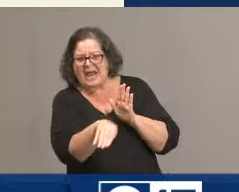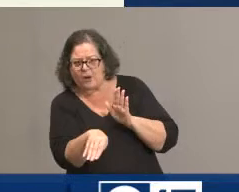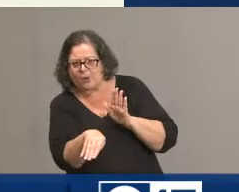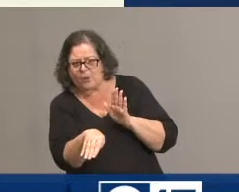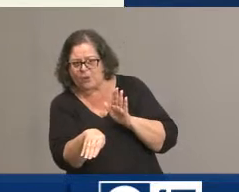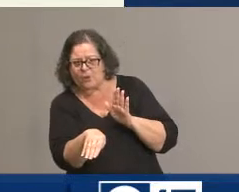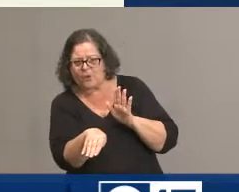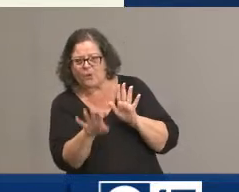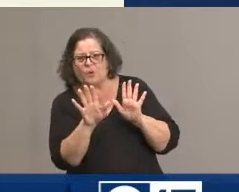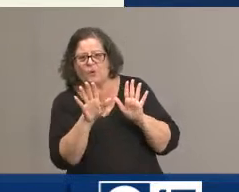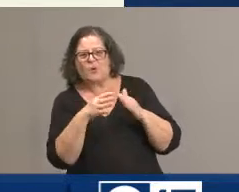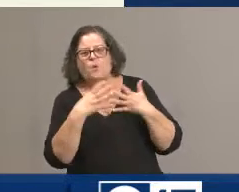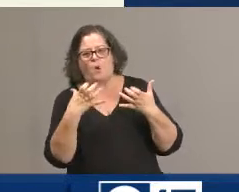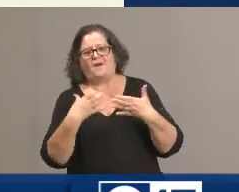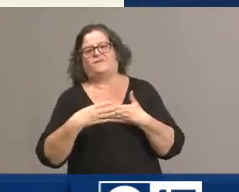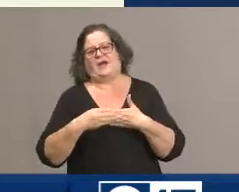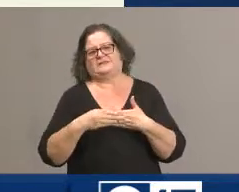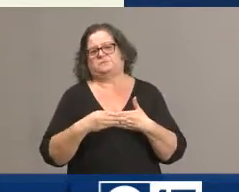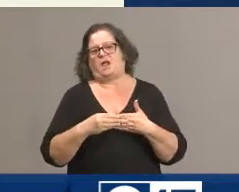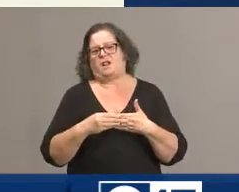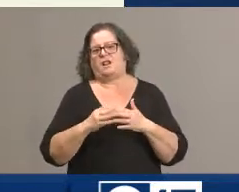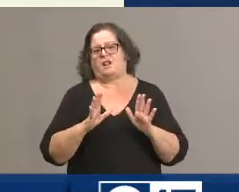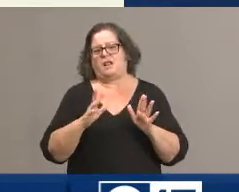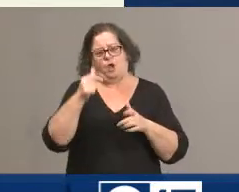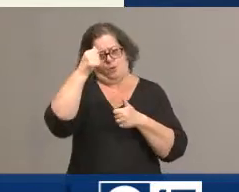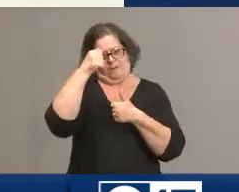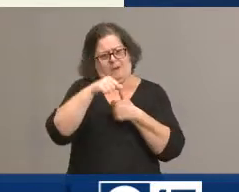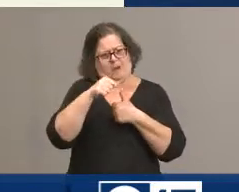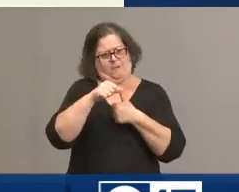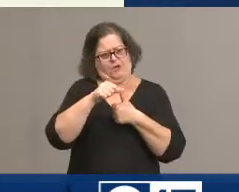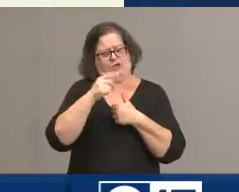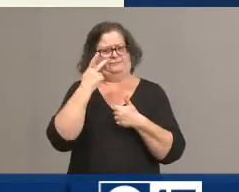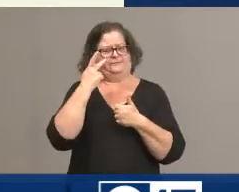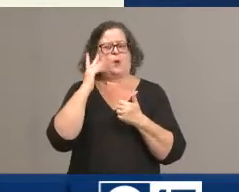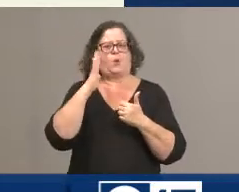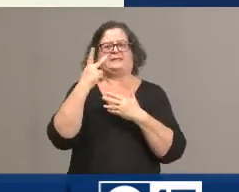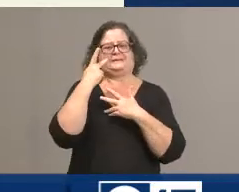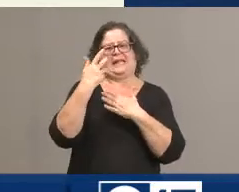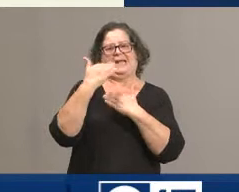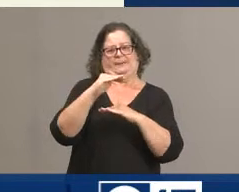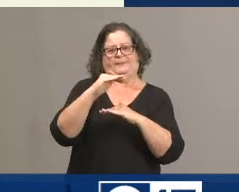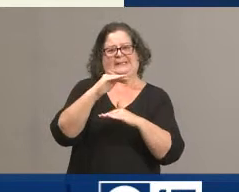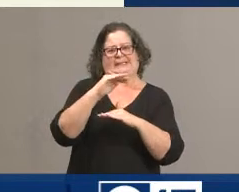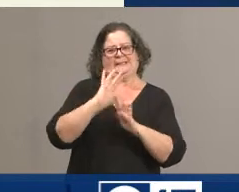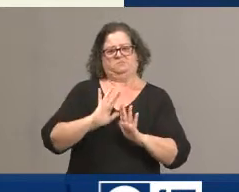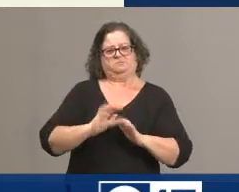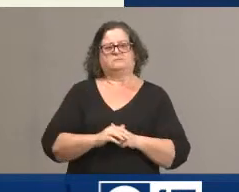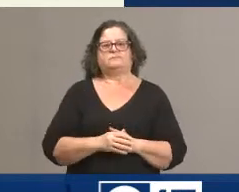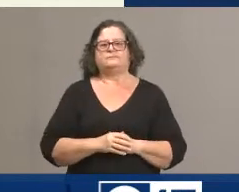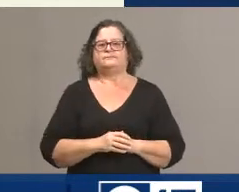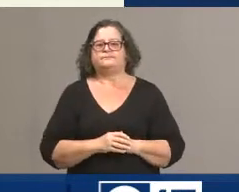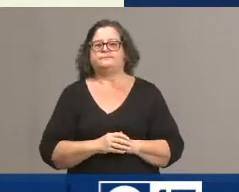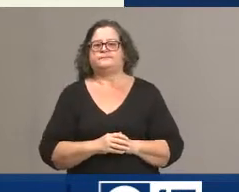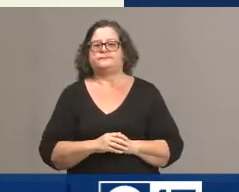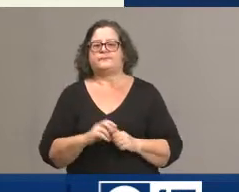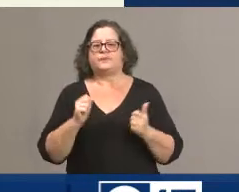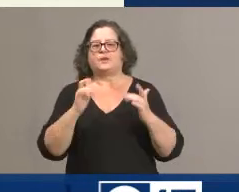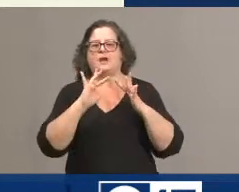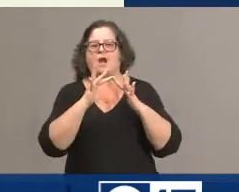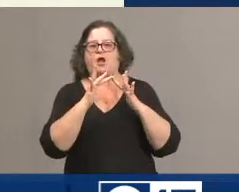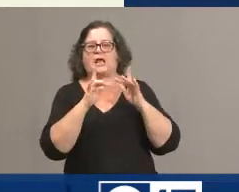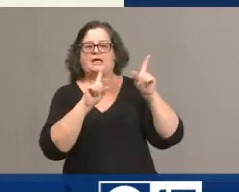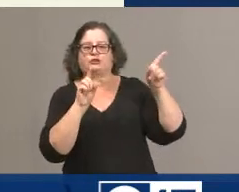much. We're going to go to the Zoom board next. This will be our last question. We're going to go to Mary Jo Itzel from the Republic. Mary Jo, go ahead.